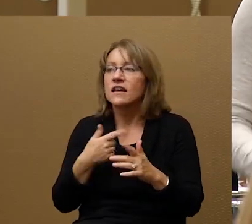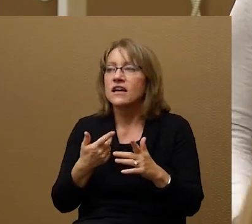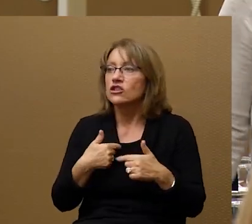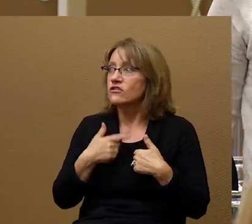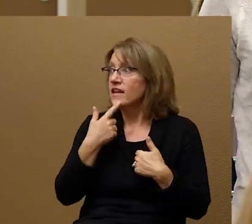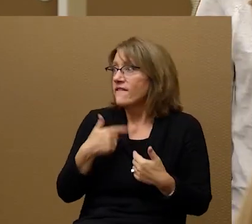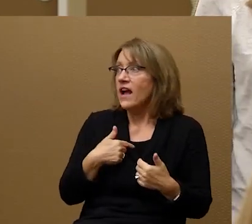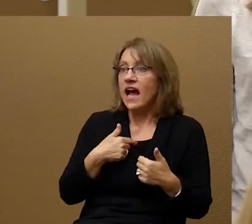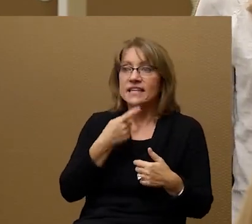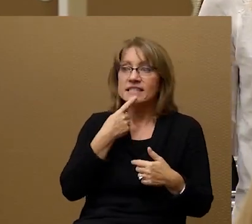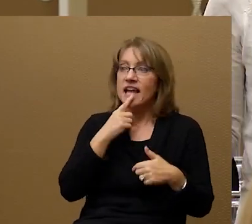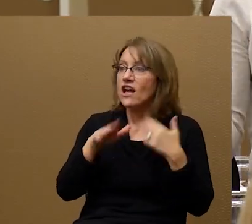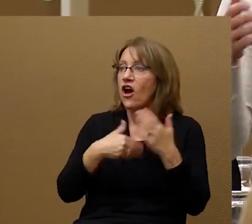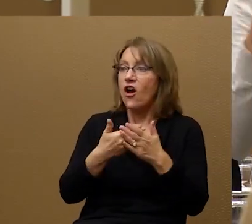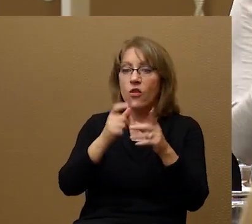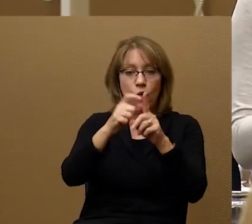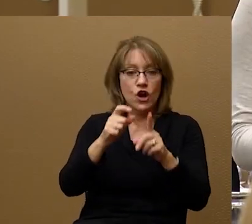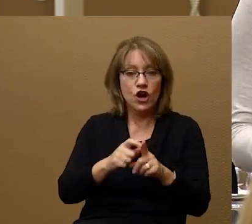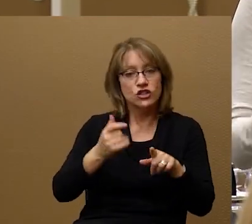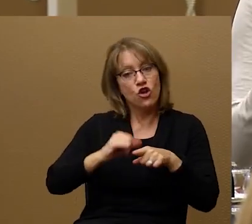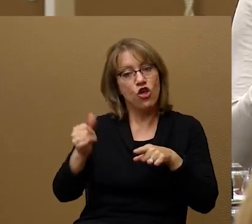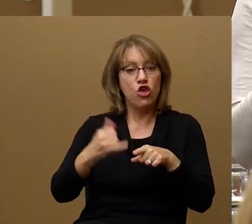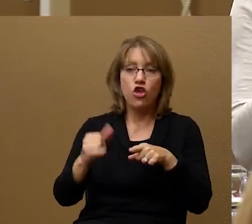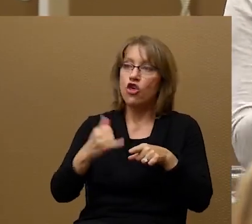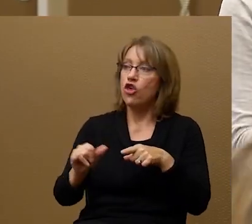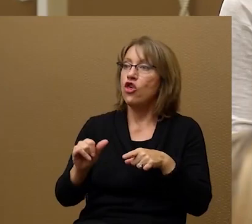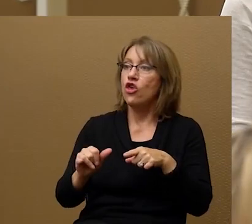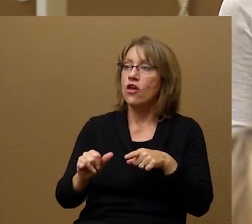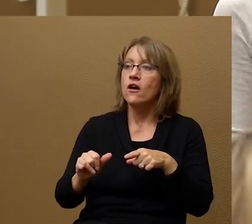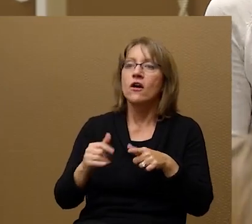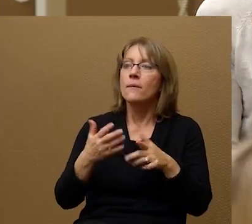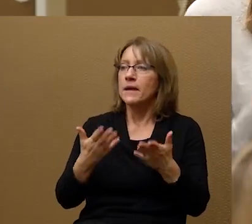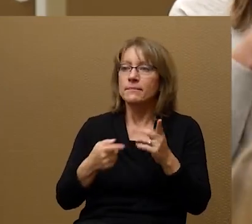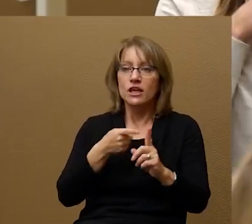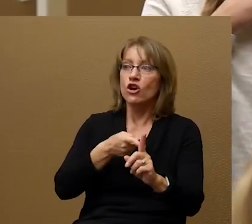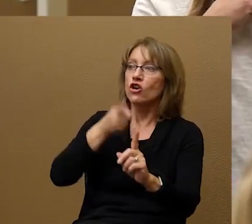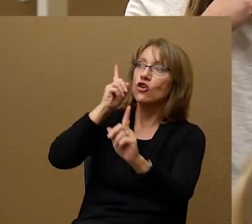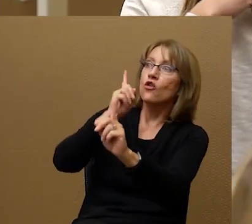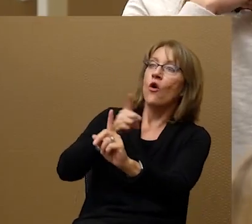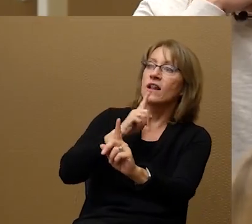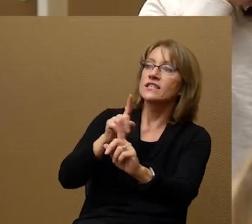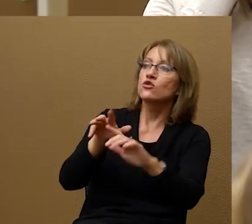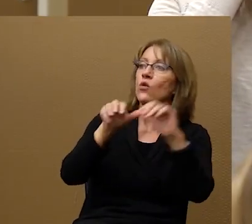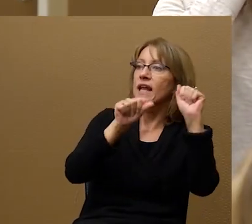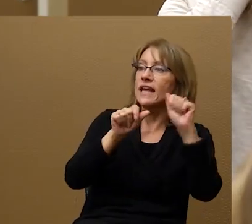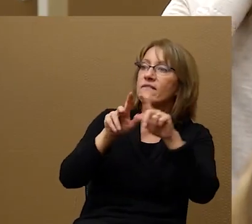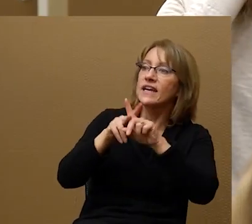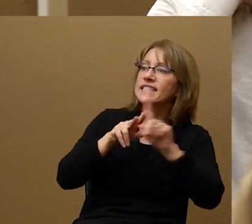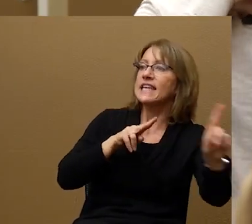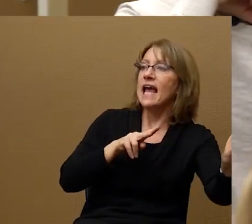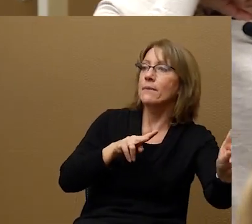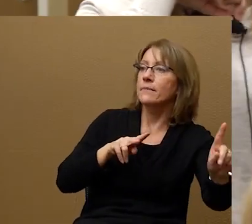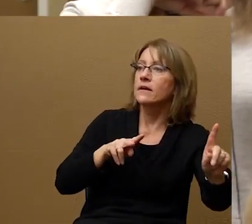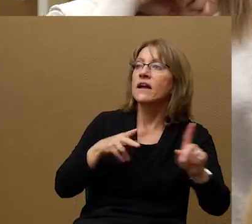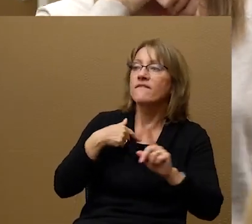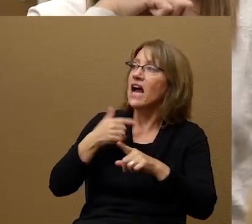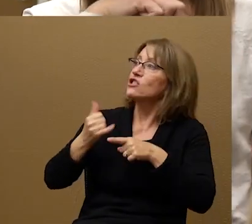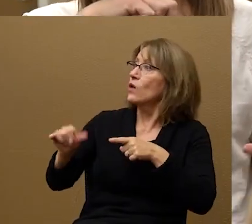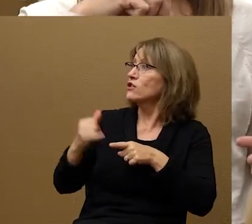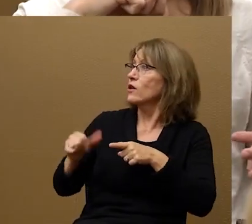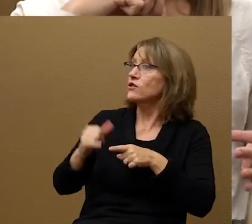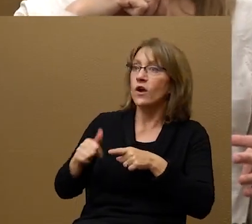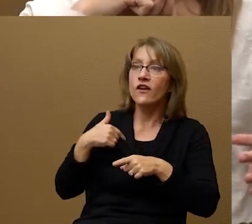these words, I'm removed from the room. So there's We're looking for antecedents, and we have not found a true